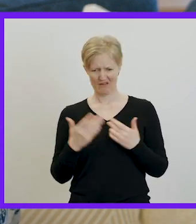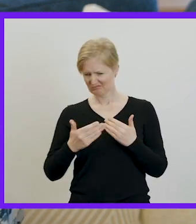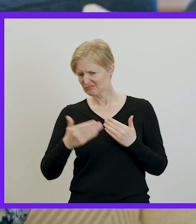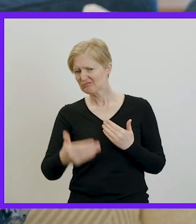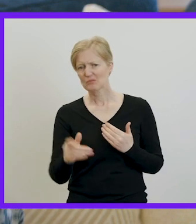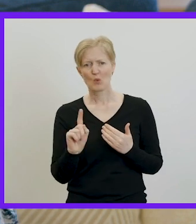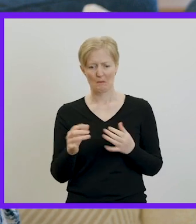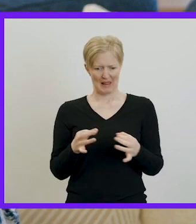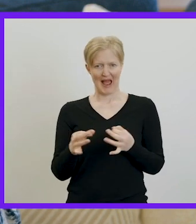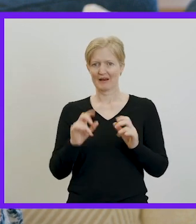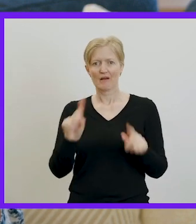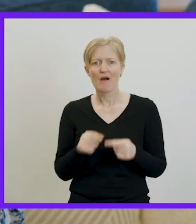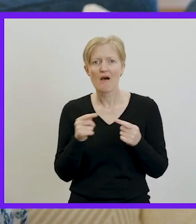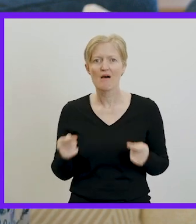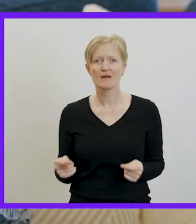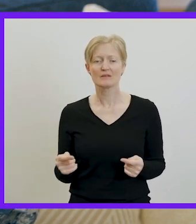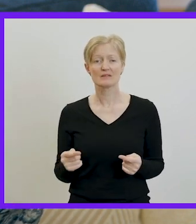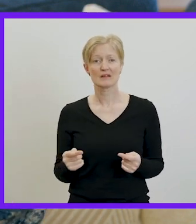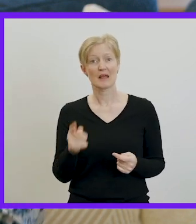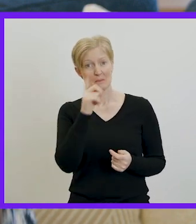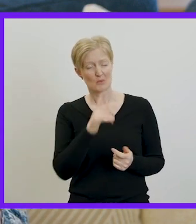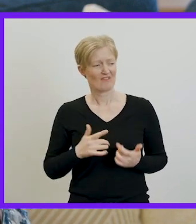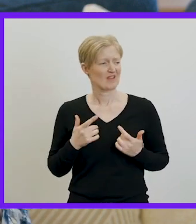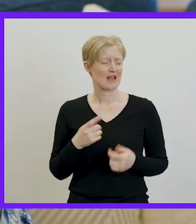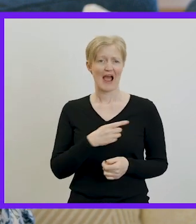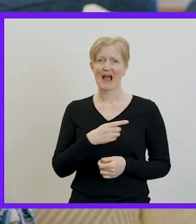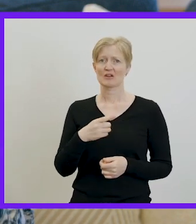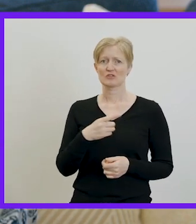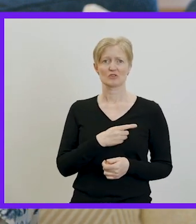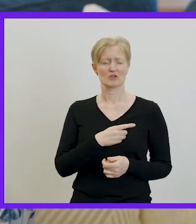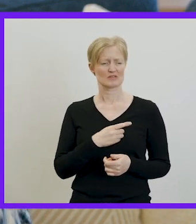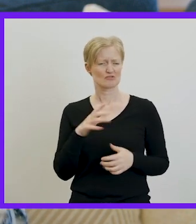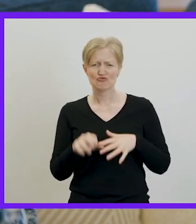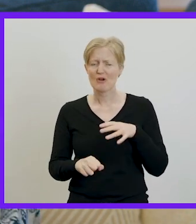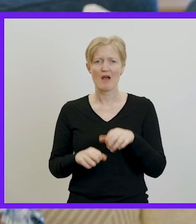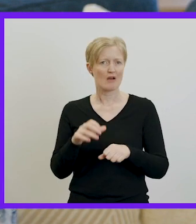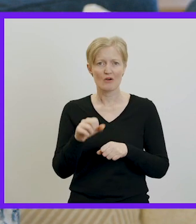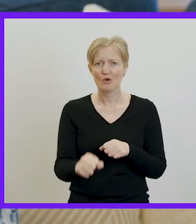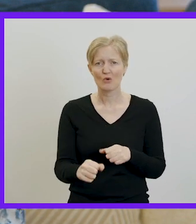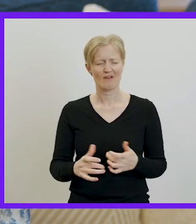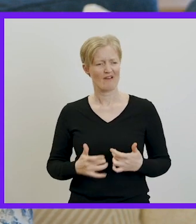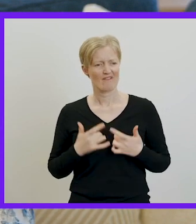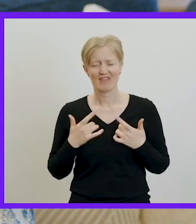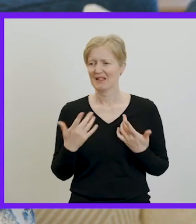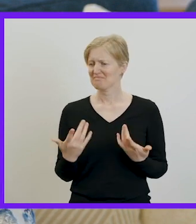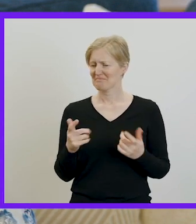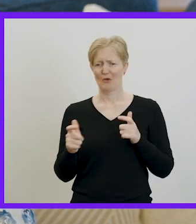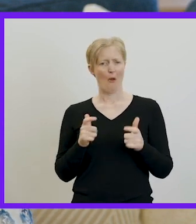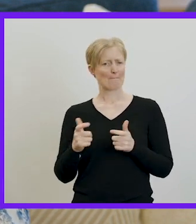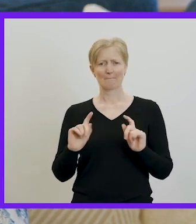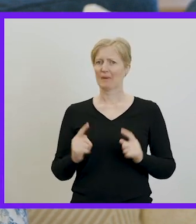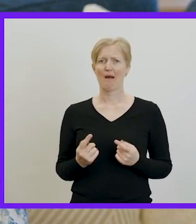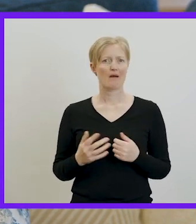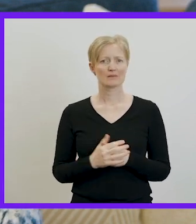very difficult to plan things. I know that there are people who are anxious. There are people who are struggling with the situation and feeling like they're